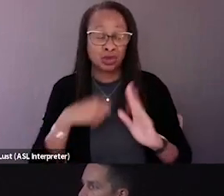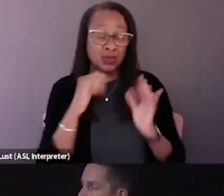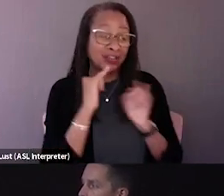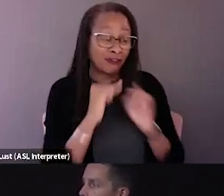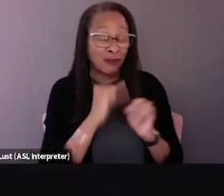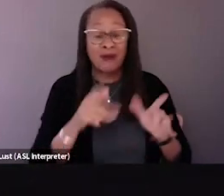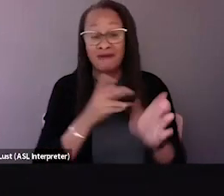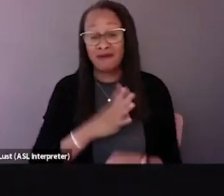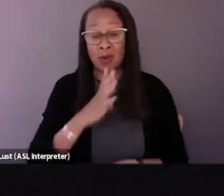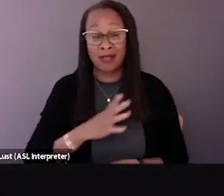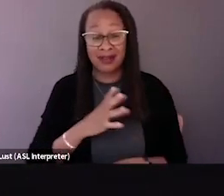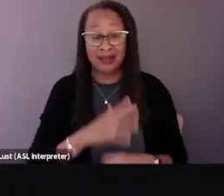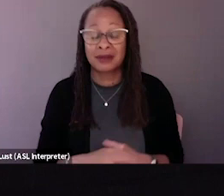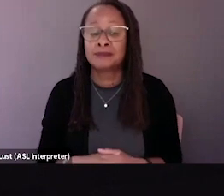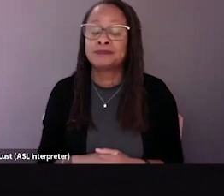them.